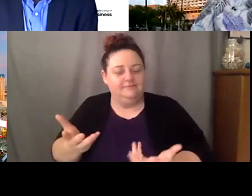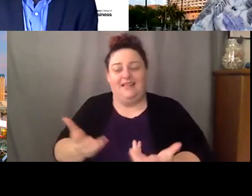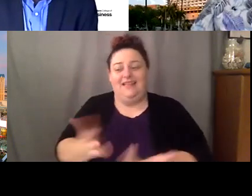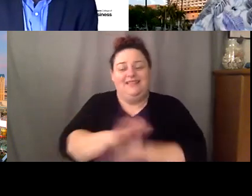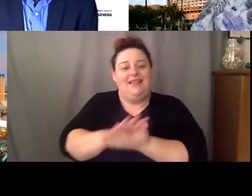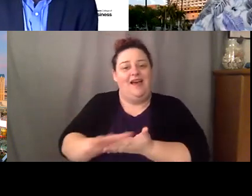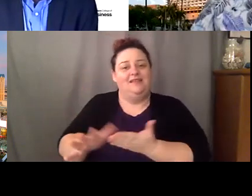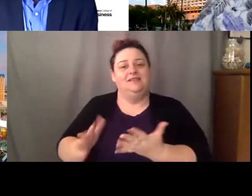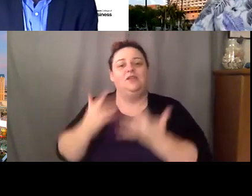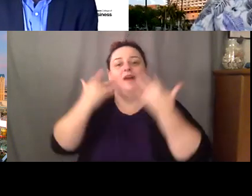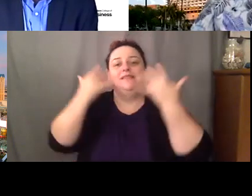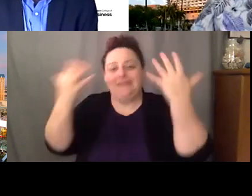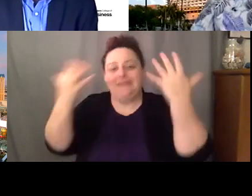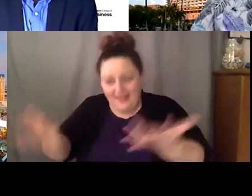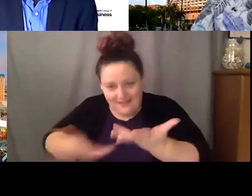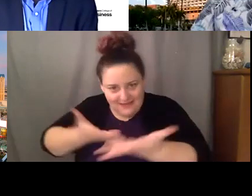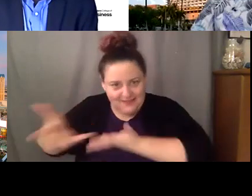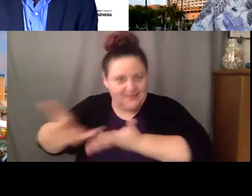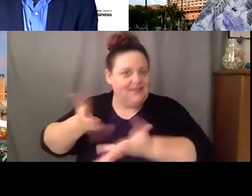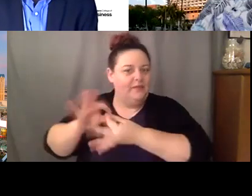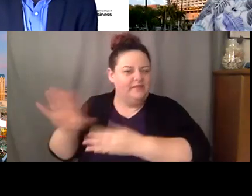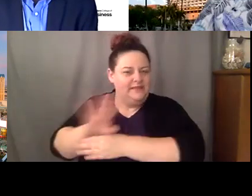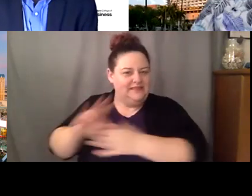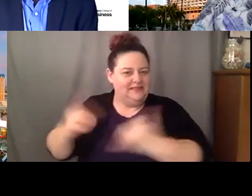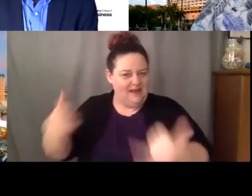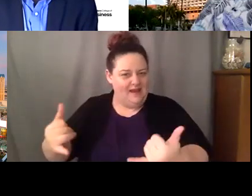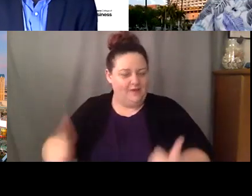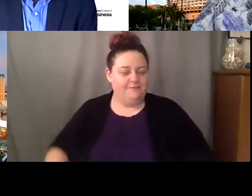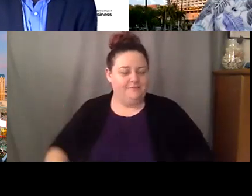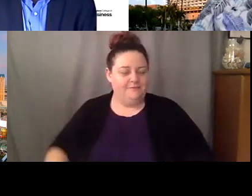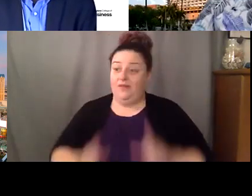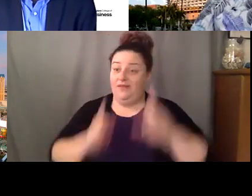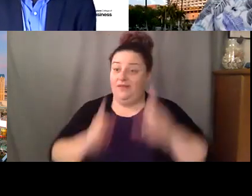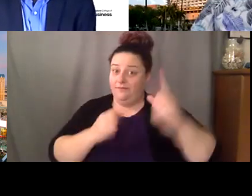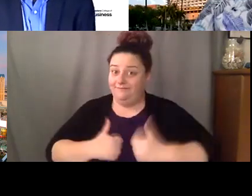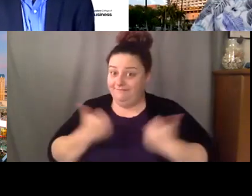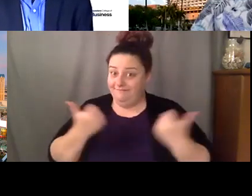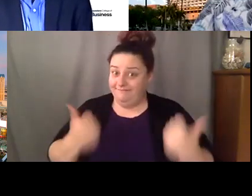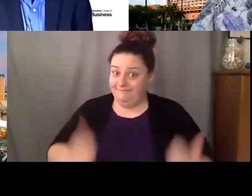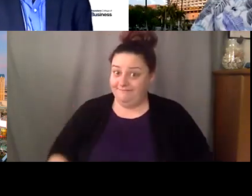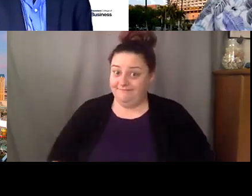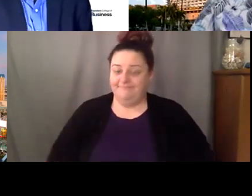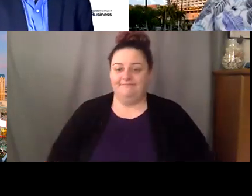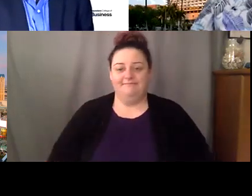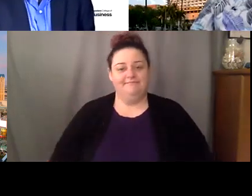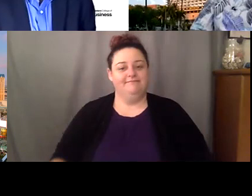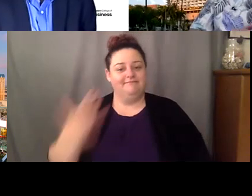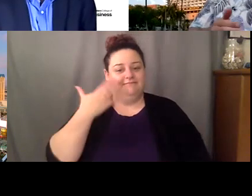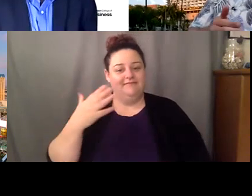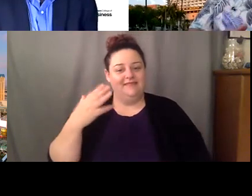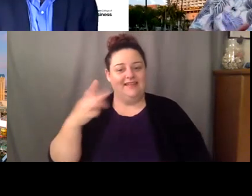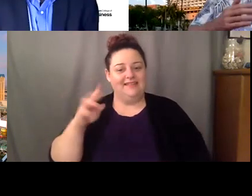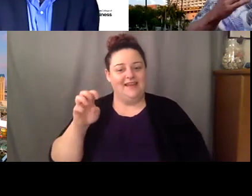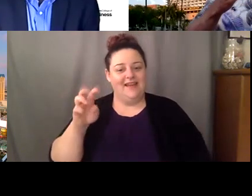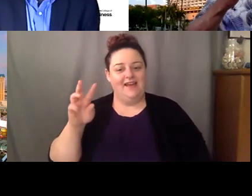the hospitality aspect of the business if you're going to survive. Great, thanks. And the fact,